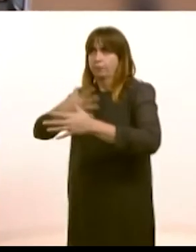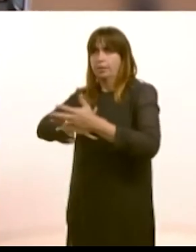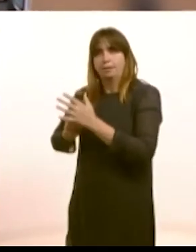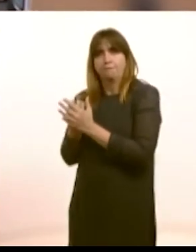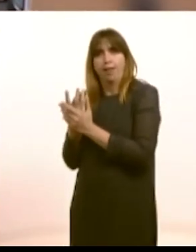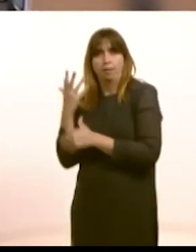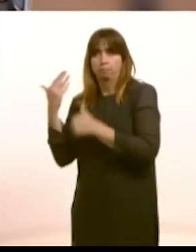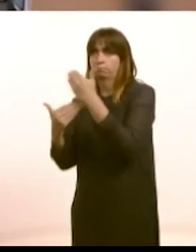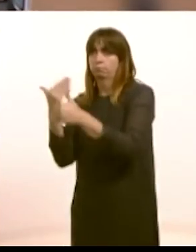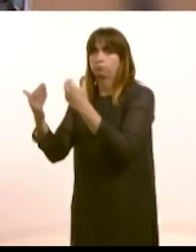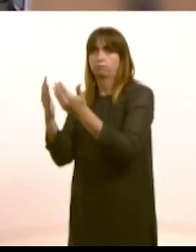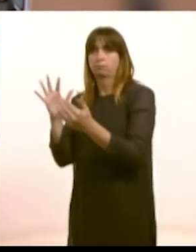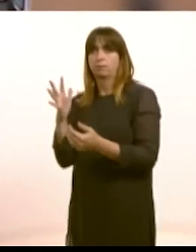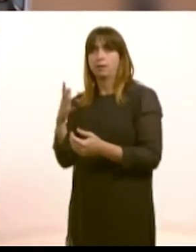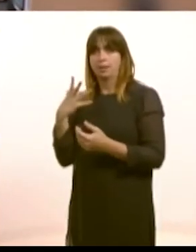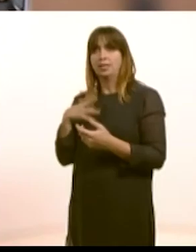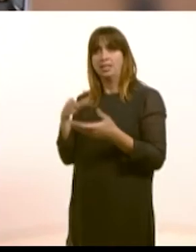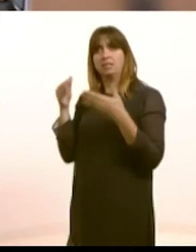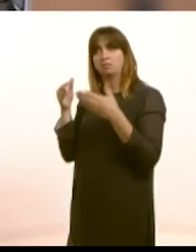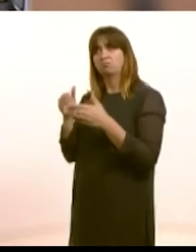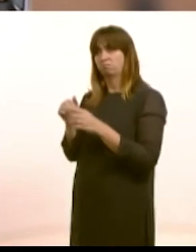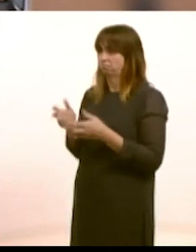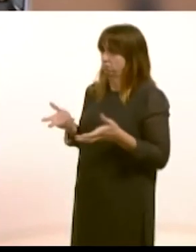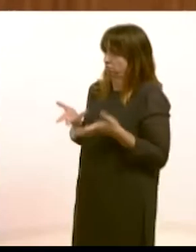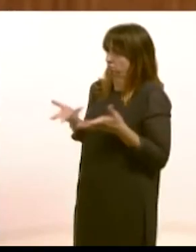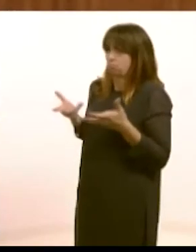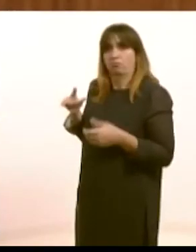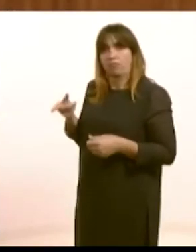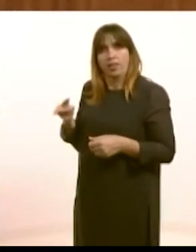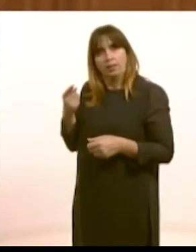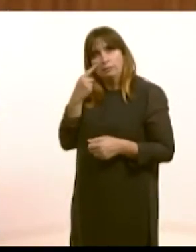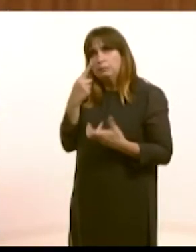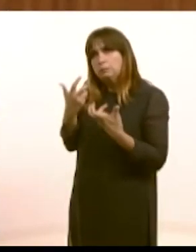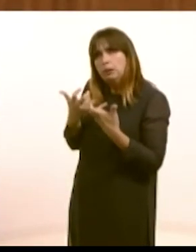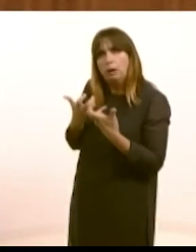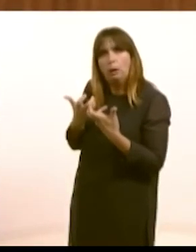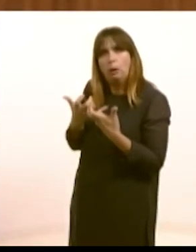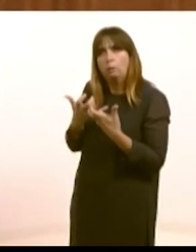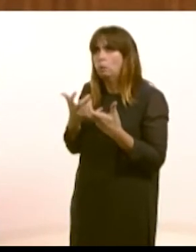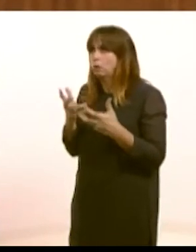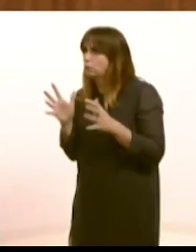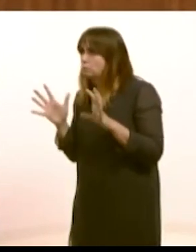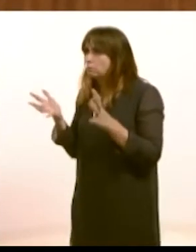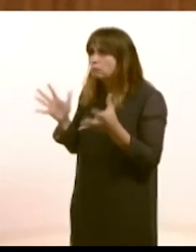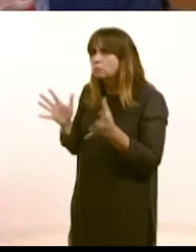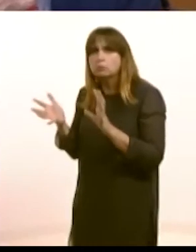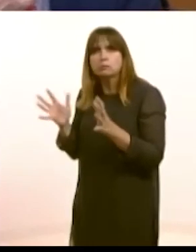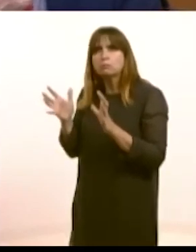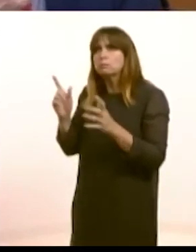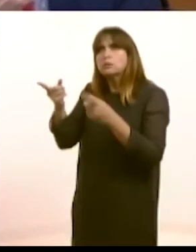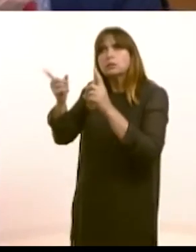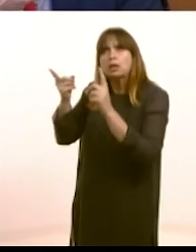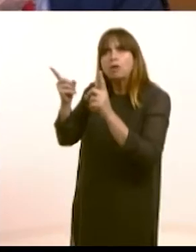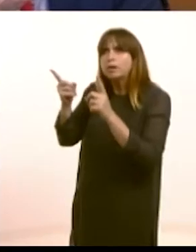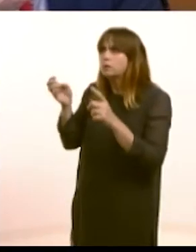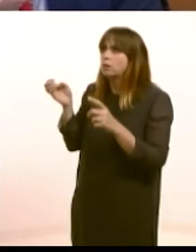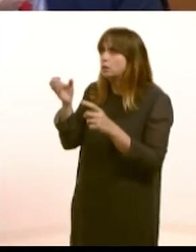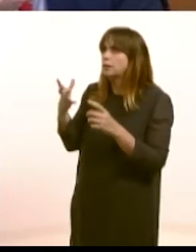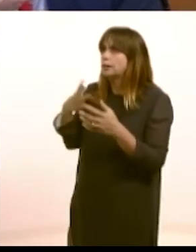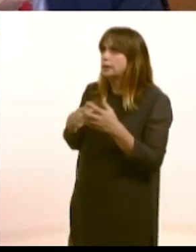the Minister might be able to look at in order to see how the position of the directors